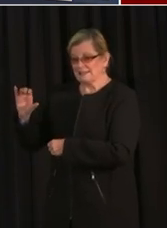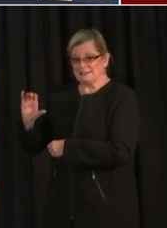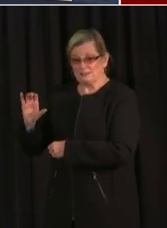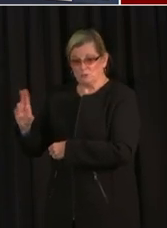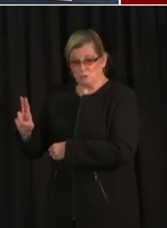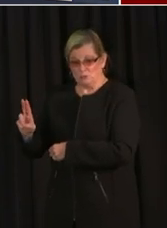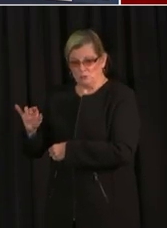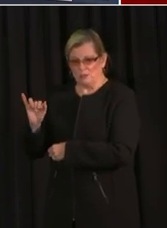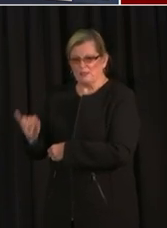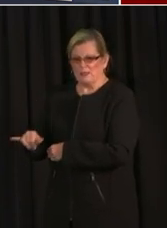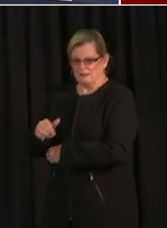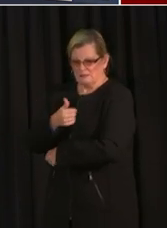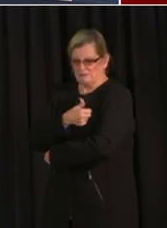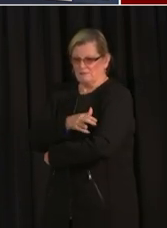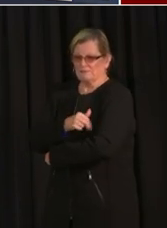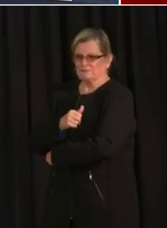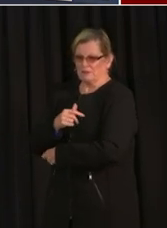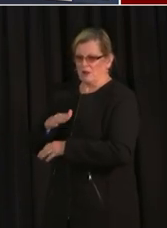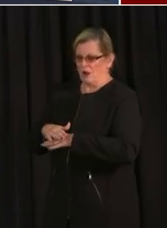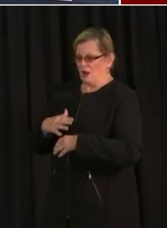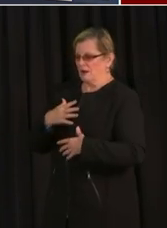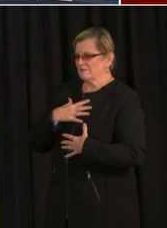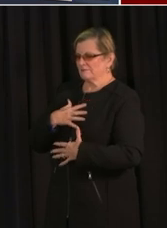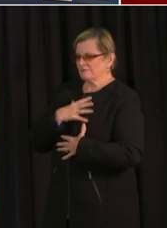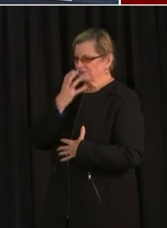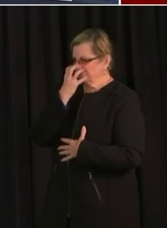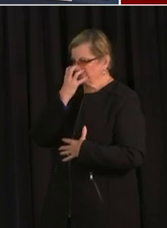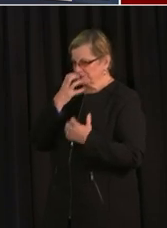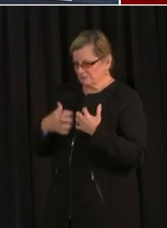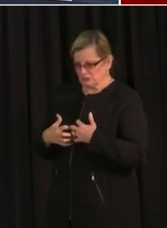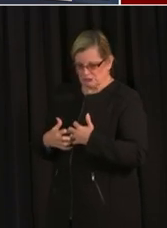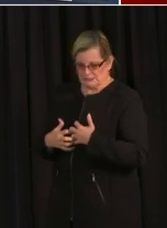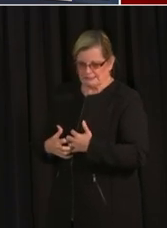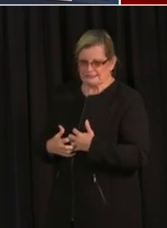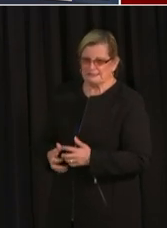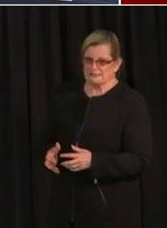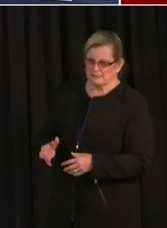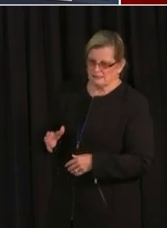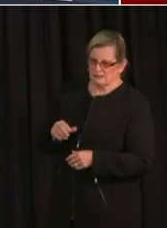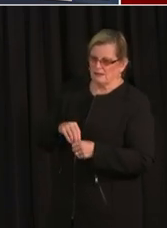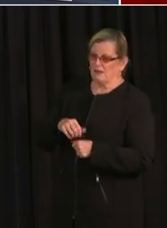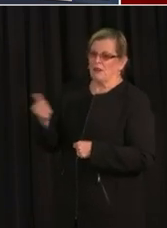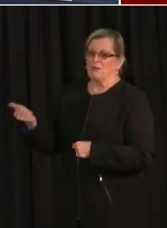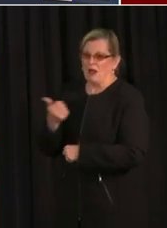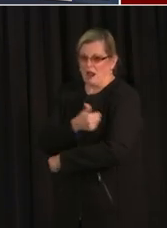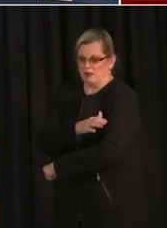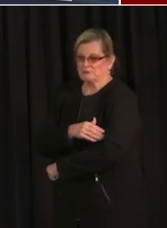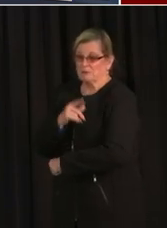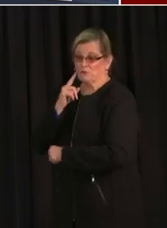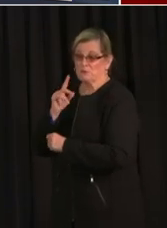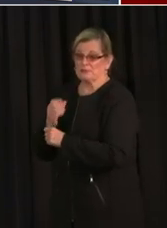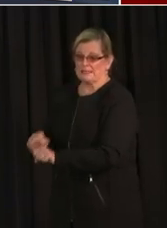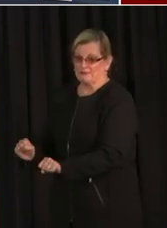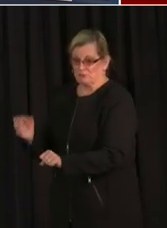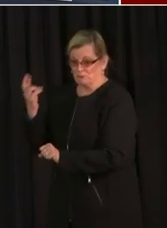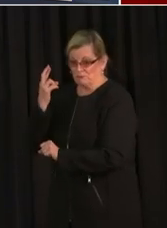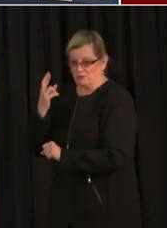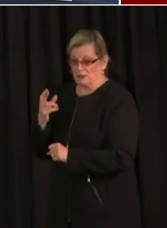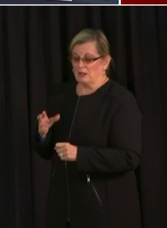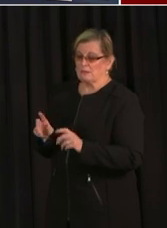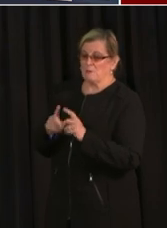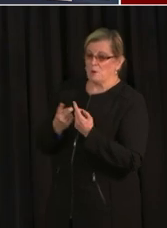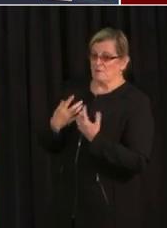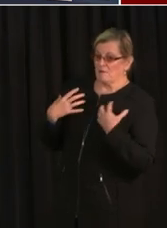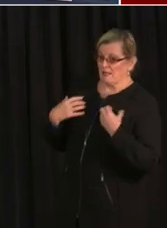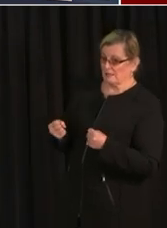which included patients who were on ventilators and patients who were not on ventilators. The Department of Health and HCMA both